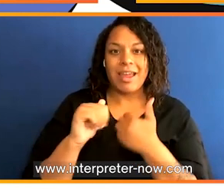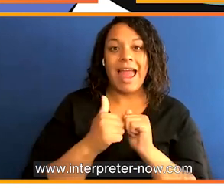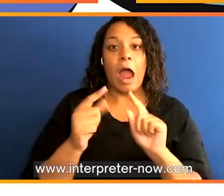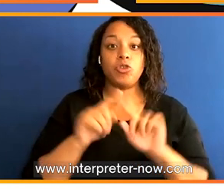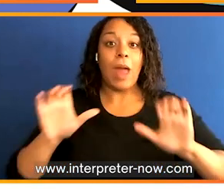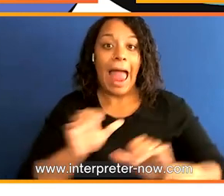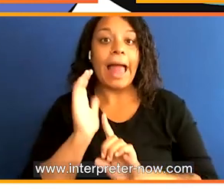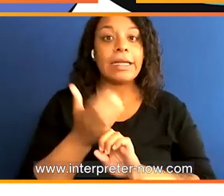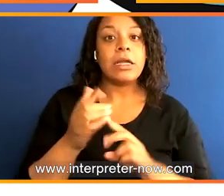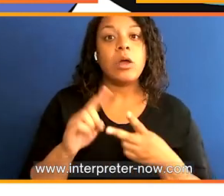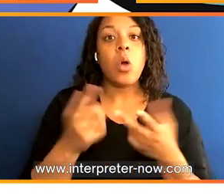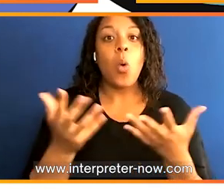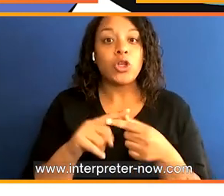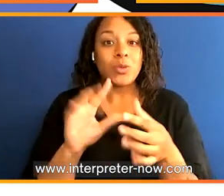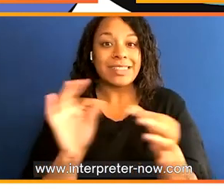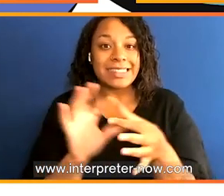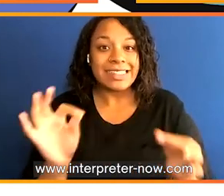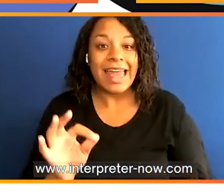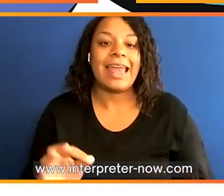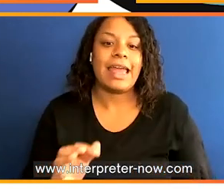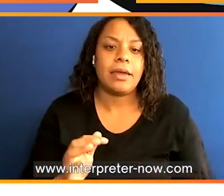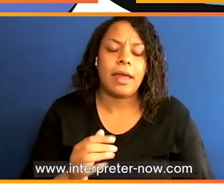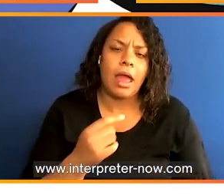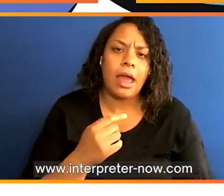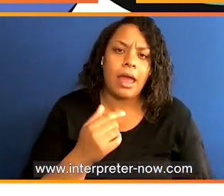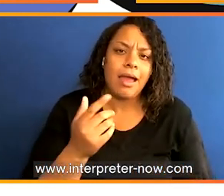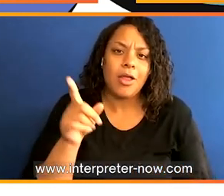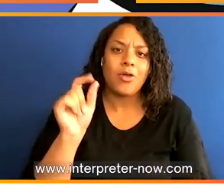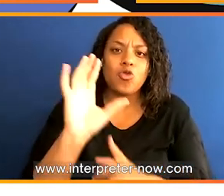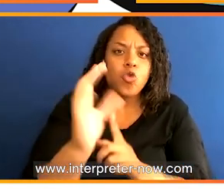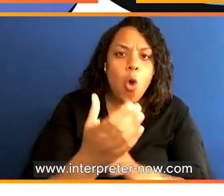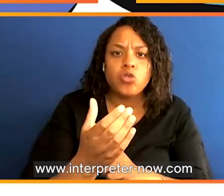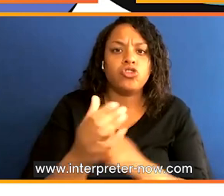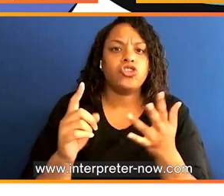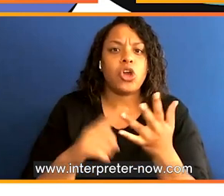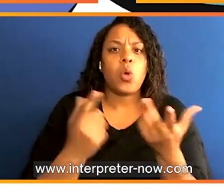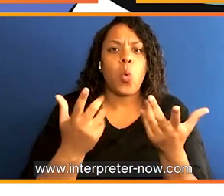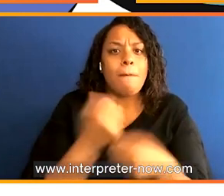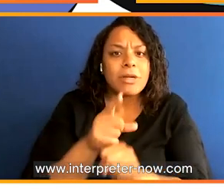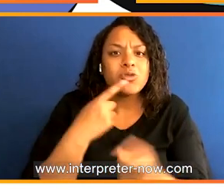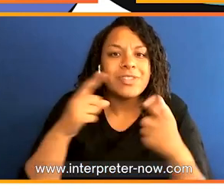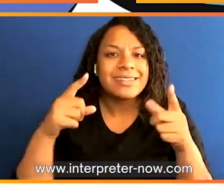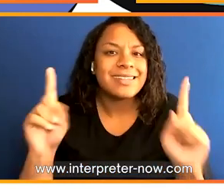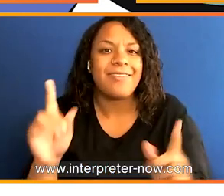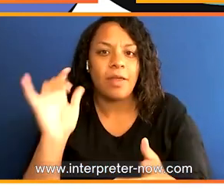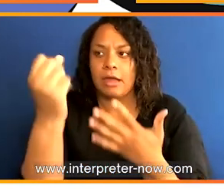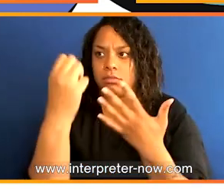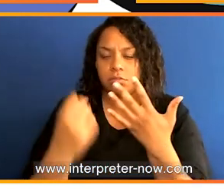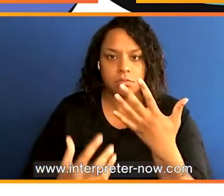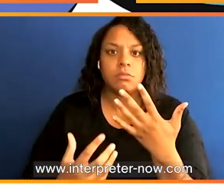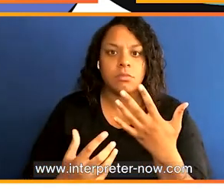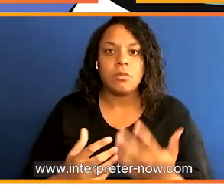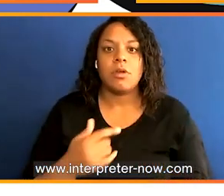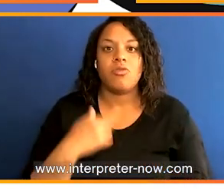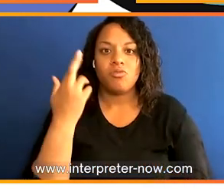act, what to say. I'm being very specific, but like, here's the culture and here's, you know, what makes you successful. And what I realized from